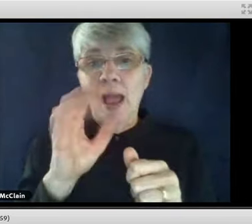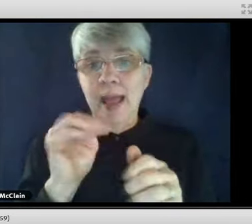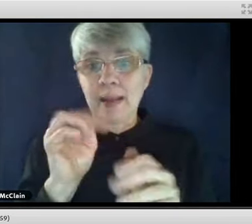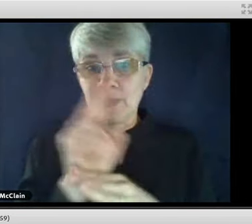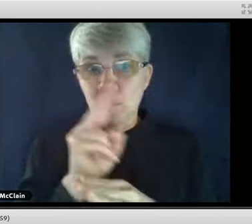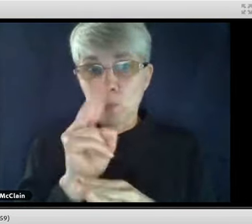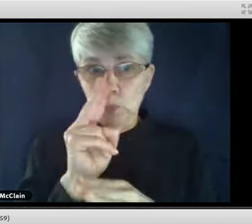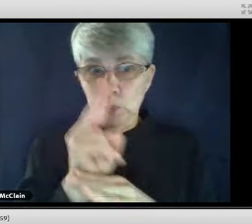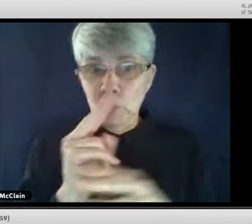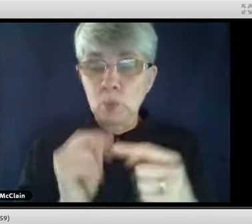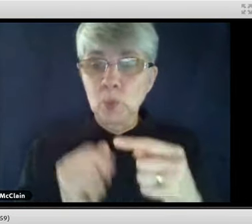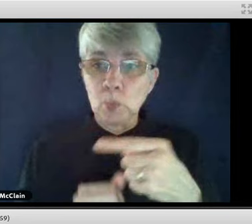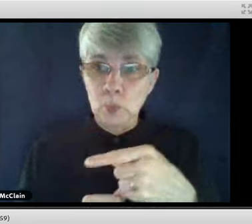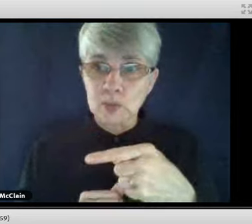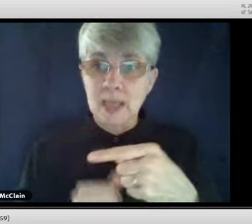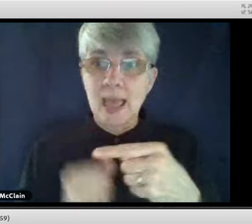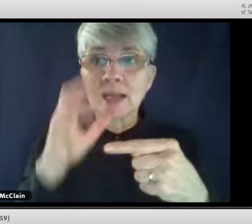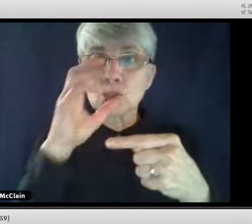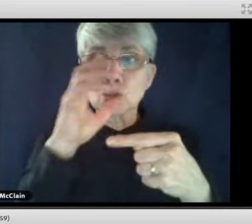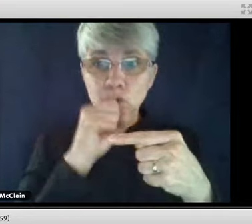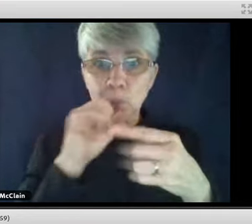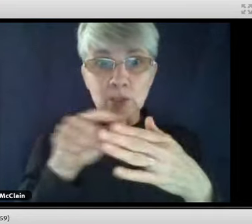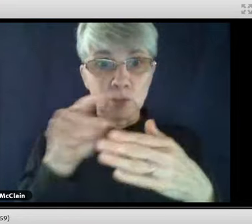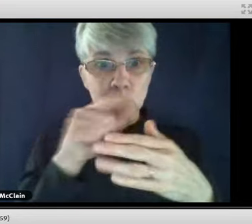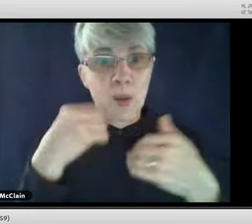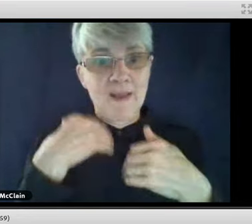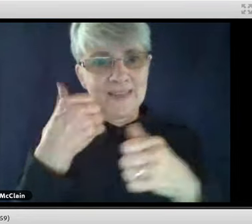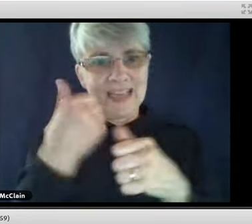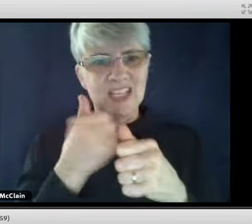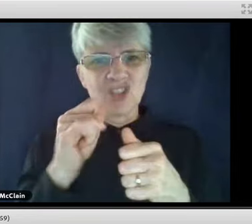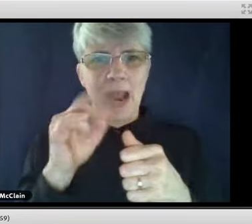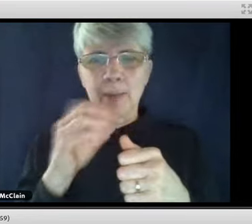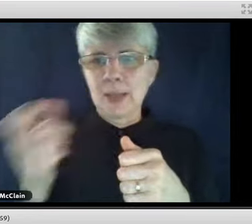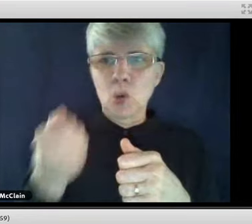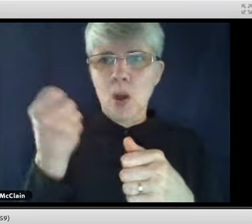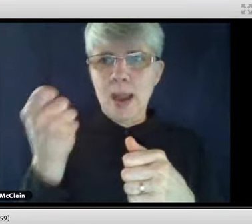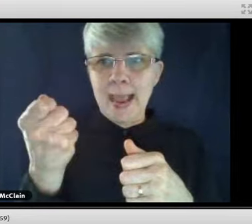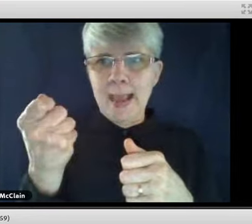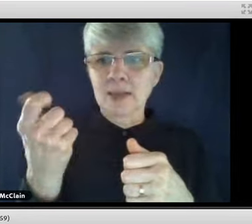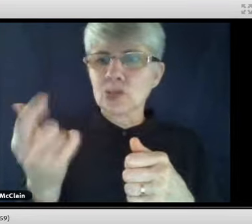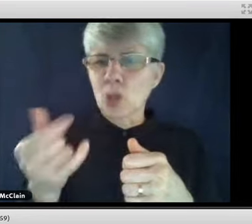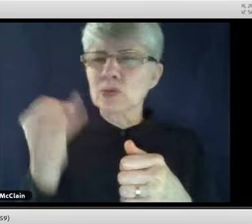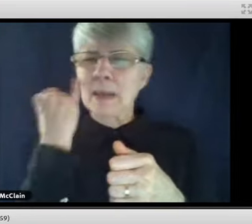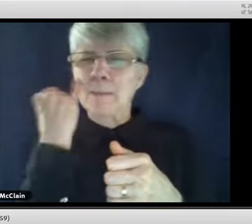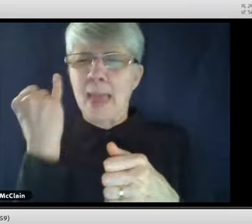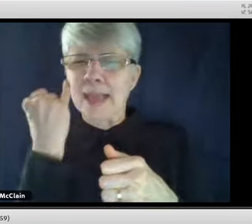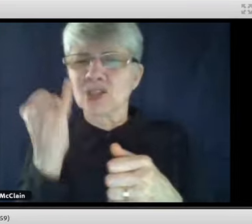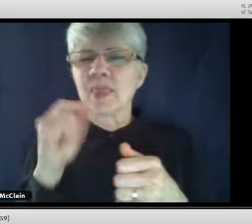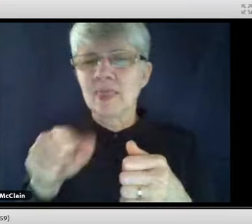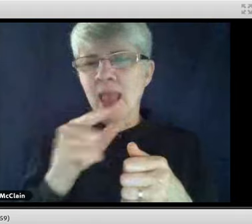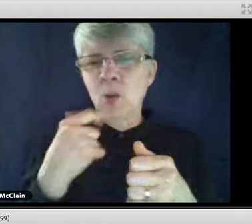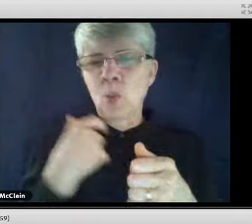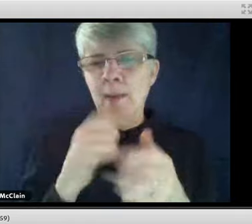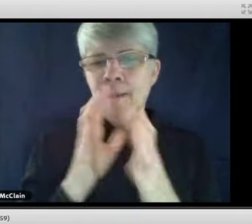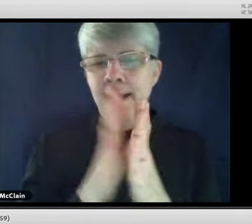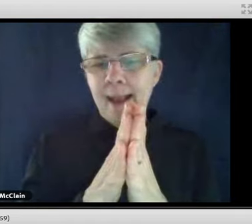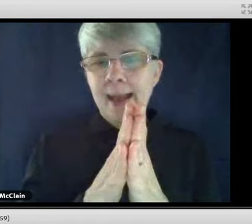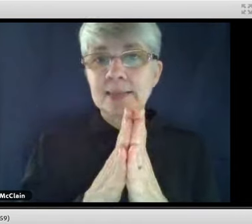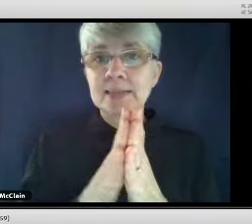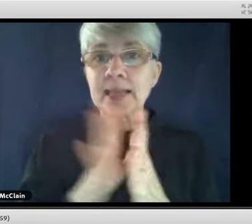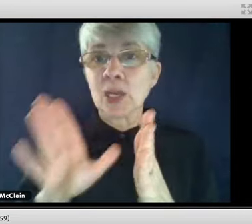provide. Assume that you have each item in your hand. So you just let's pretend that we're at your